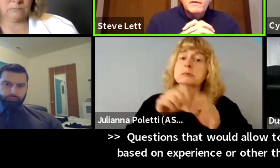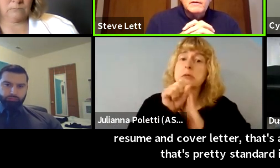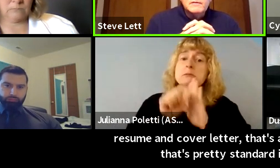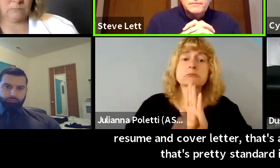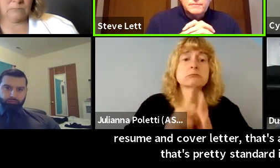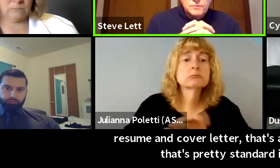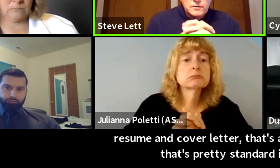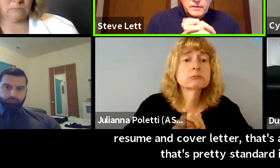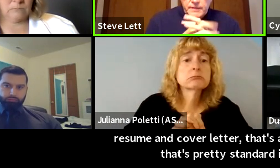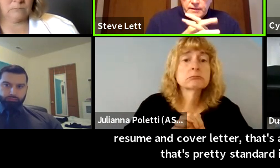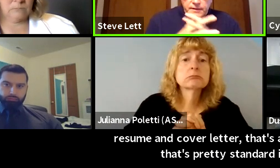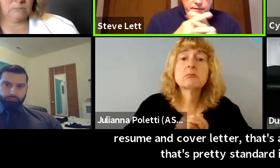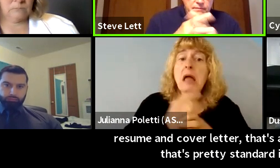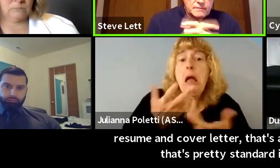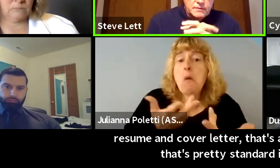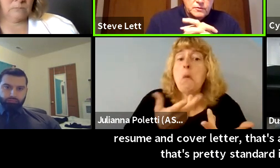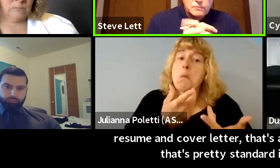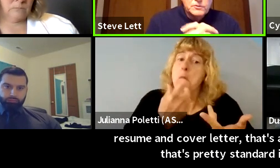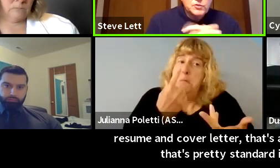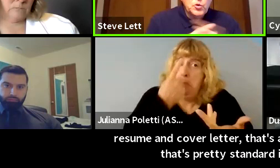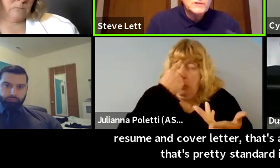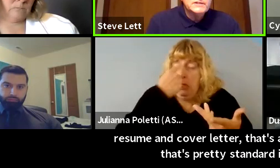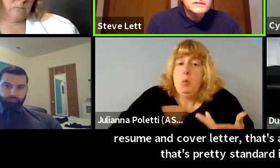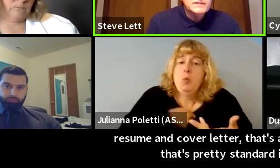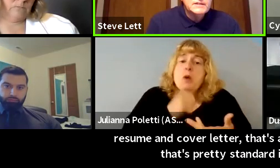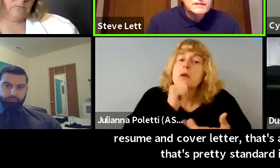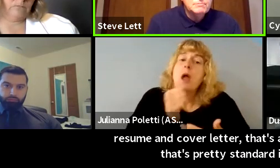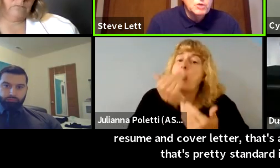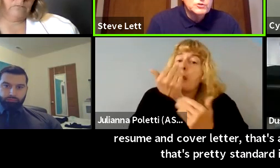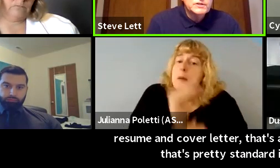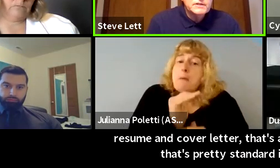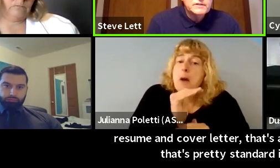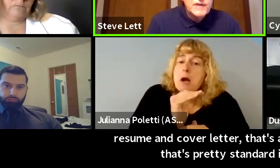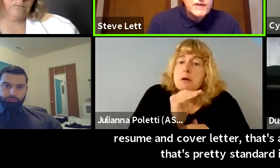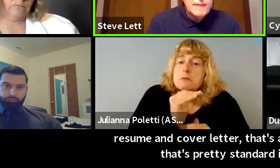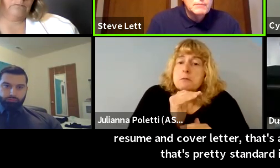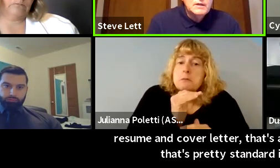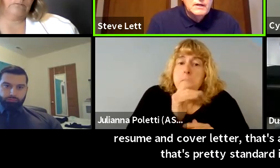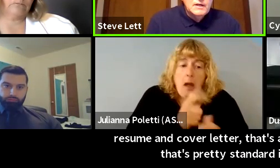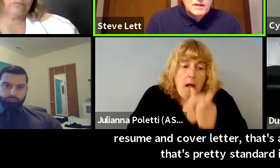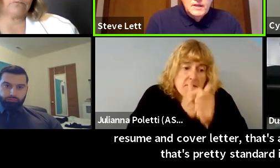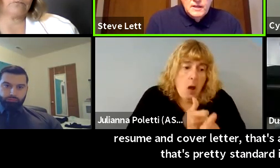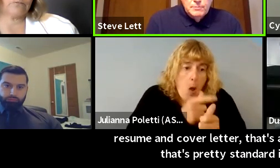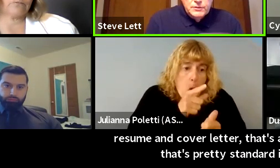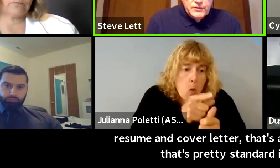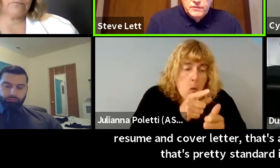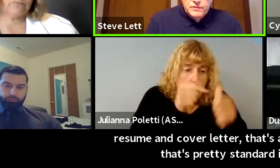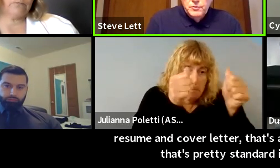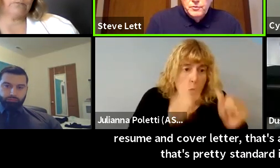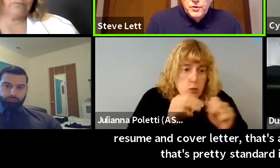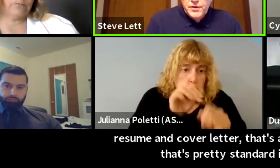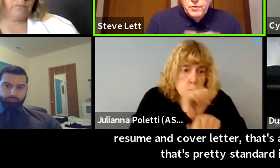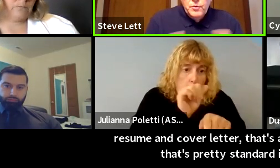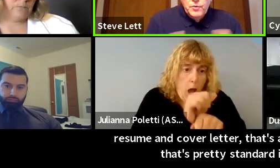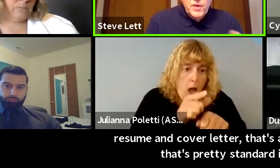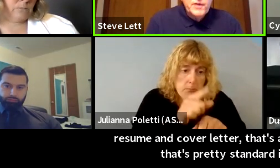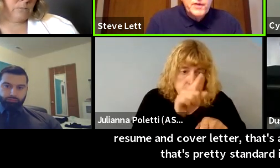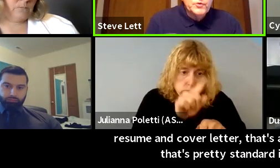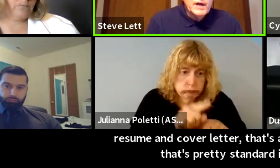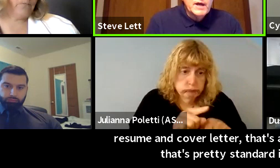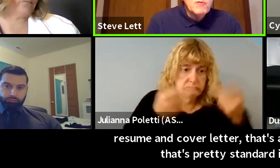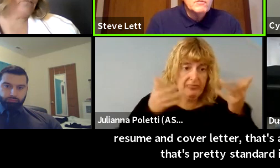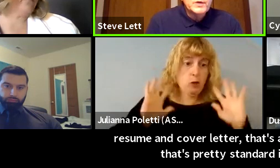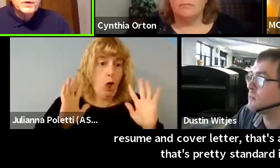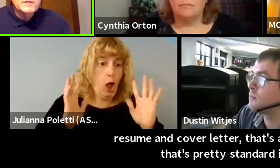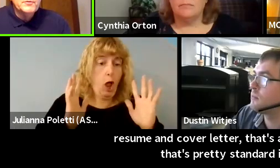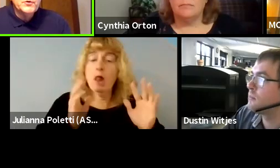limited, certainly to just what's in the posting in the job position when we're